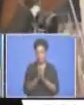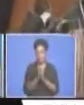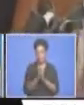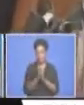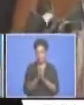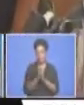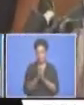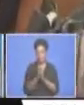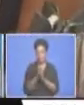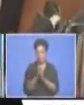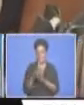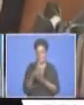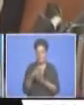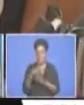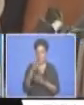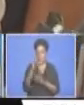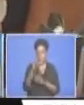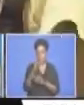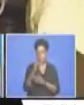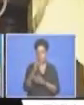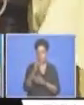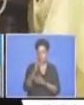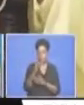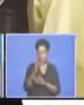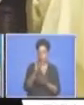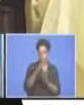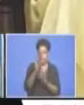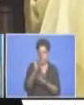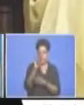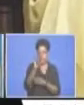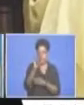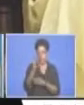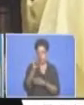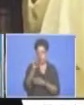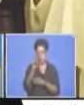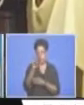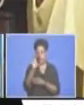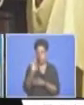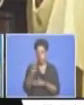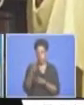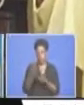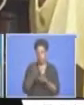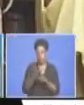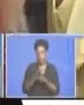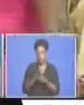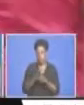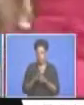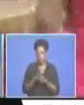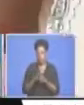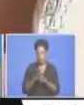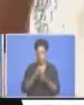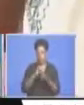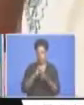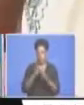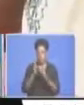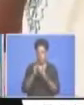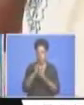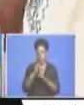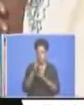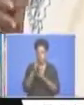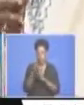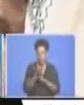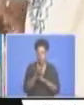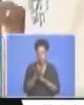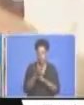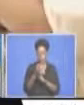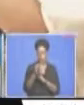And June is Ladies Golf Month, and for the president of the Central Ladies Division of the Bahamas Golf Federation, growing the sport amongst local golfers